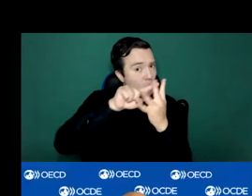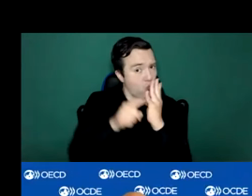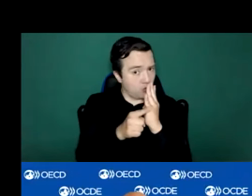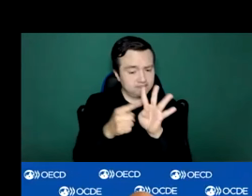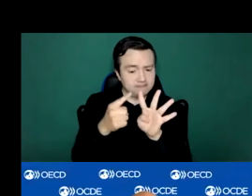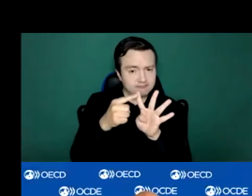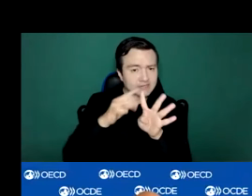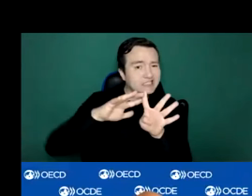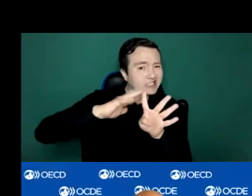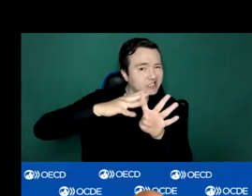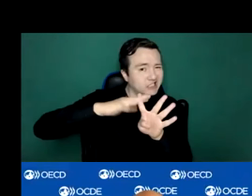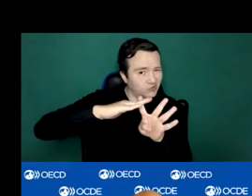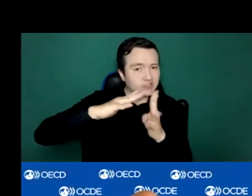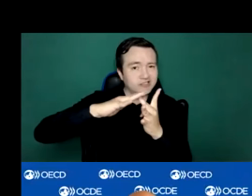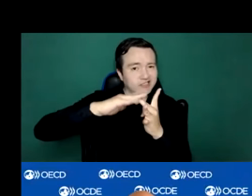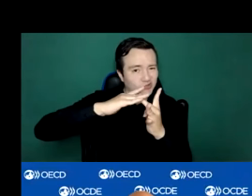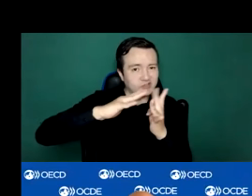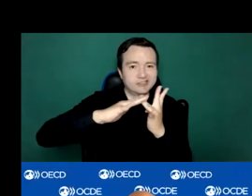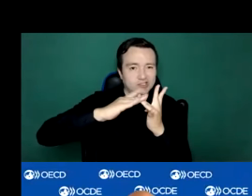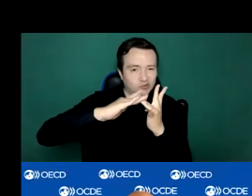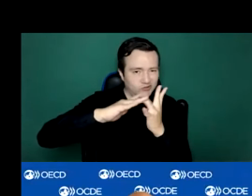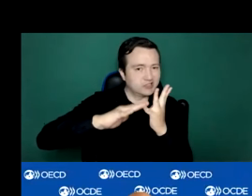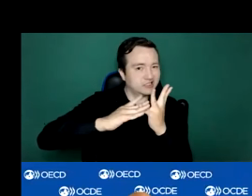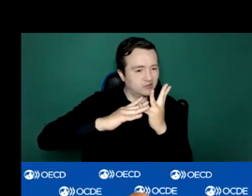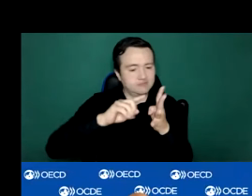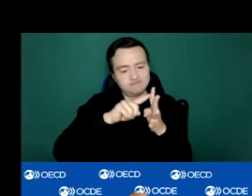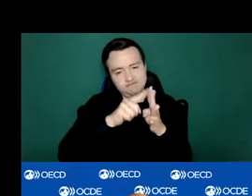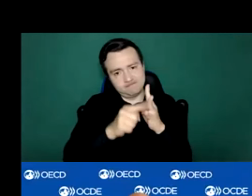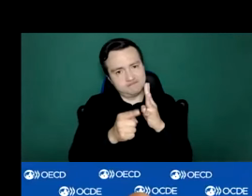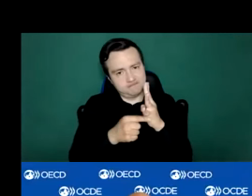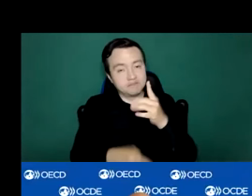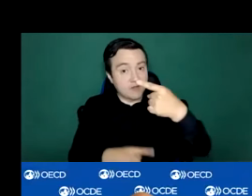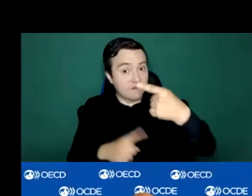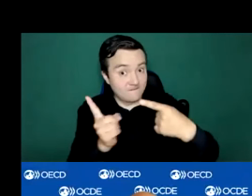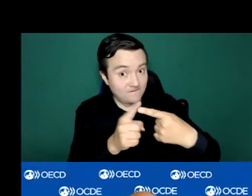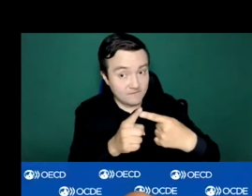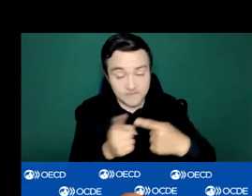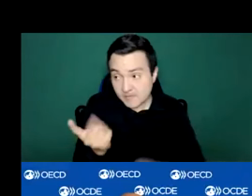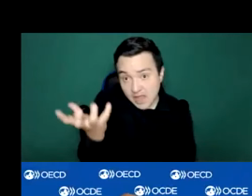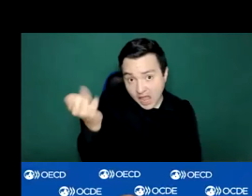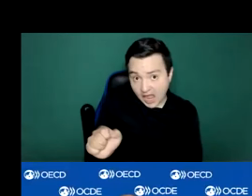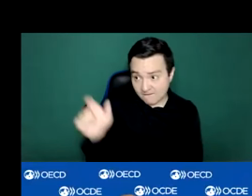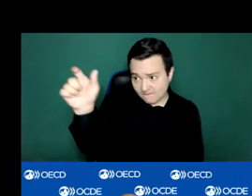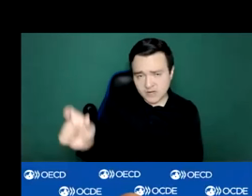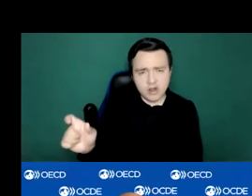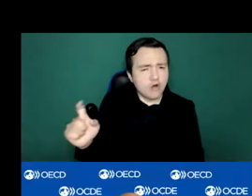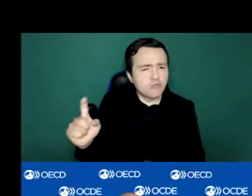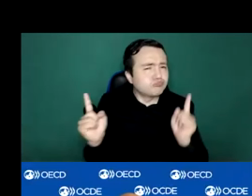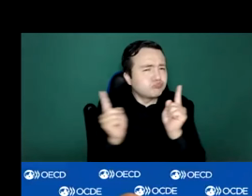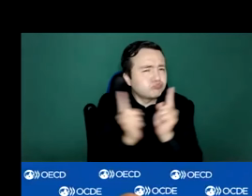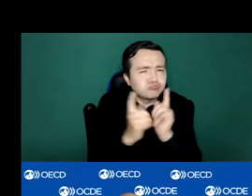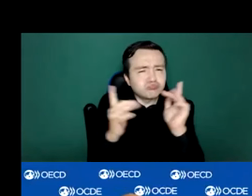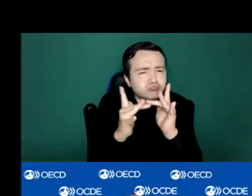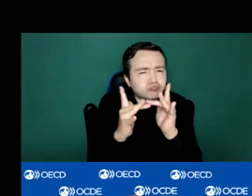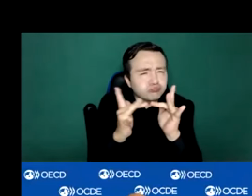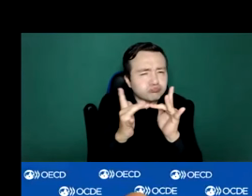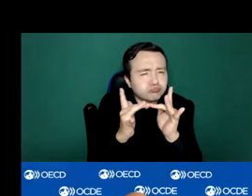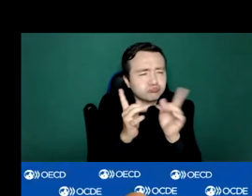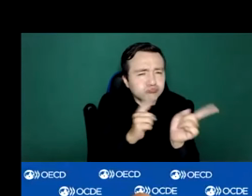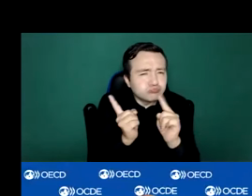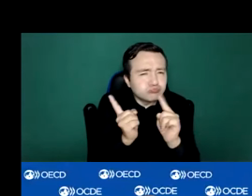a regular doctor or place of care that knows their medical history,